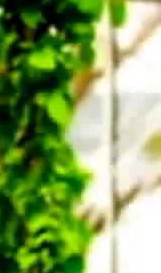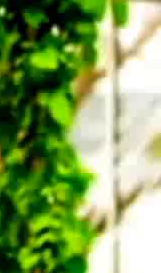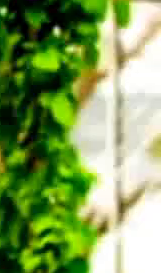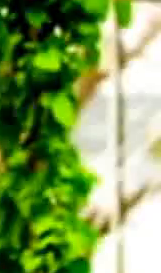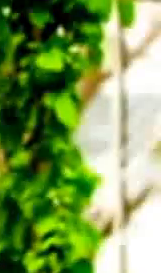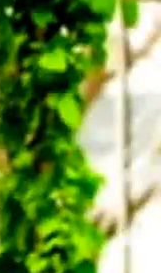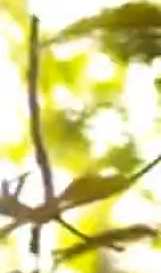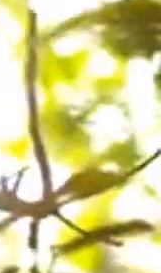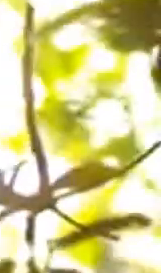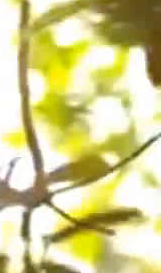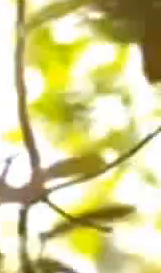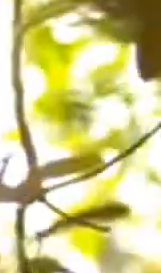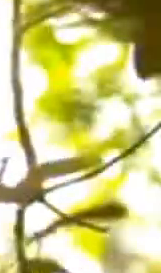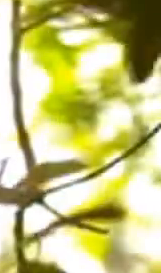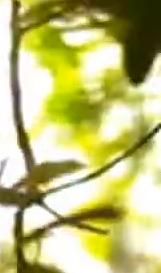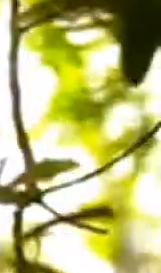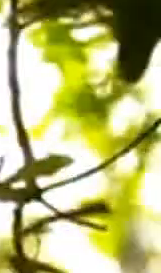I'm tryna be your guy.